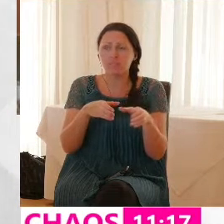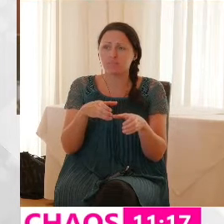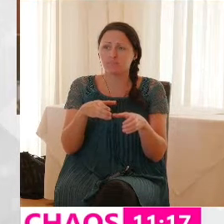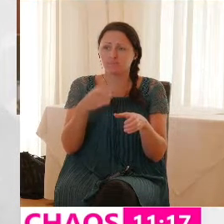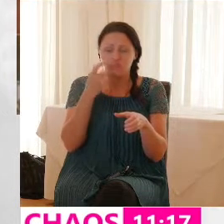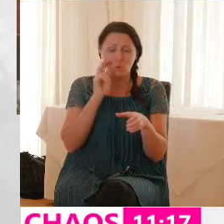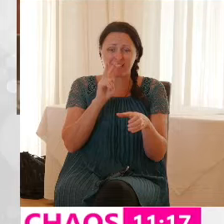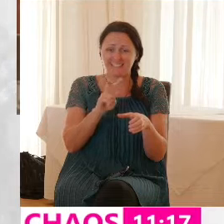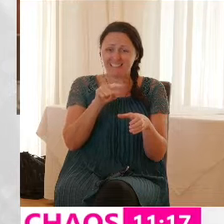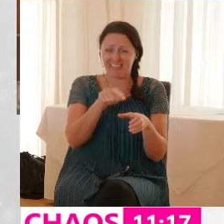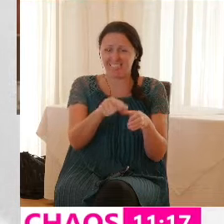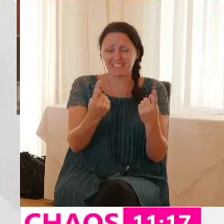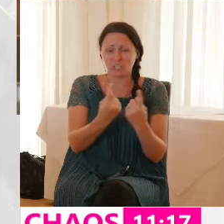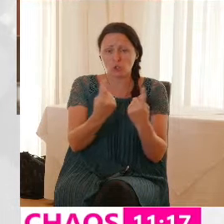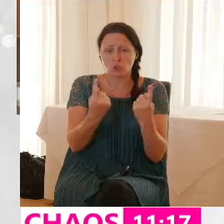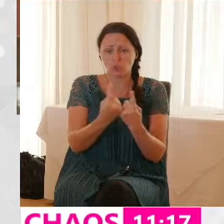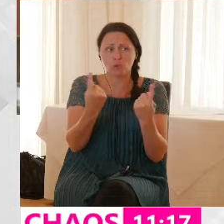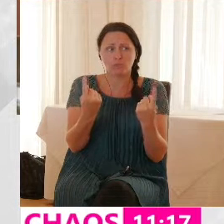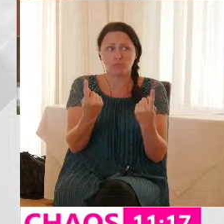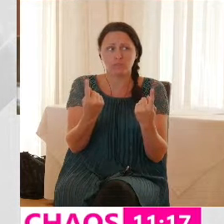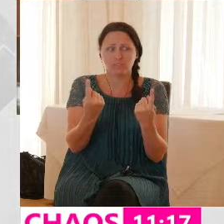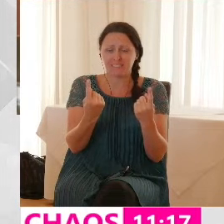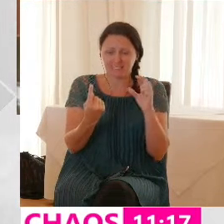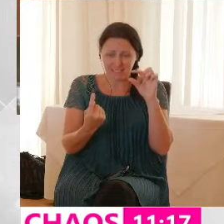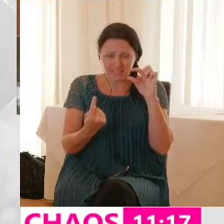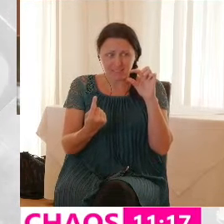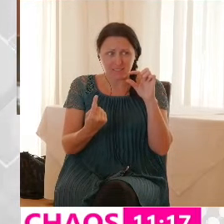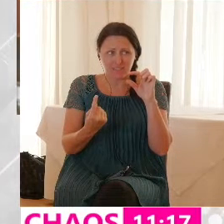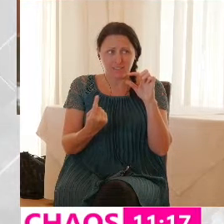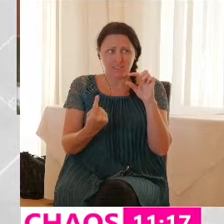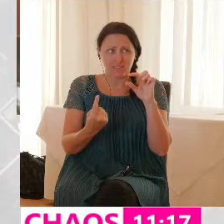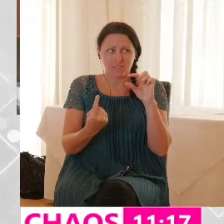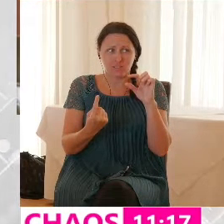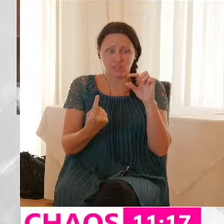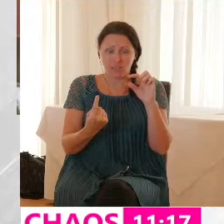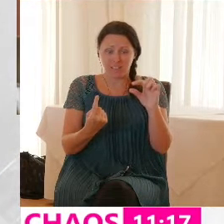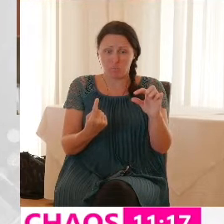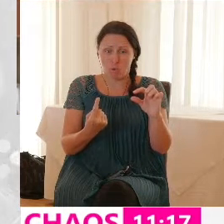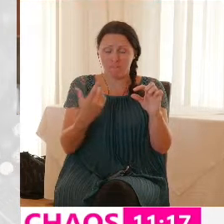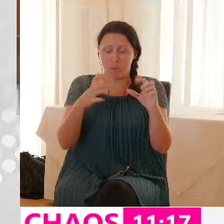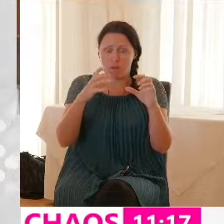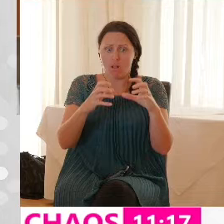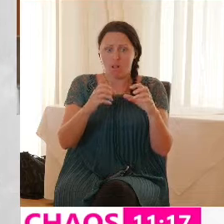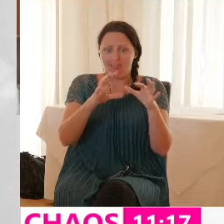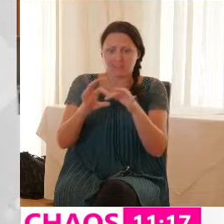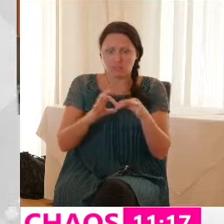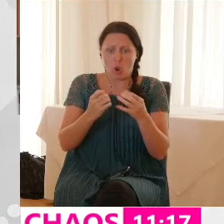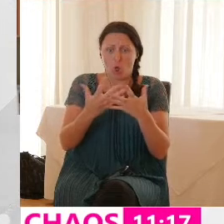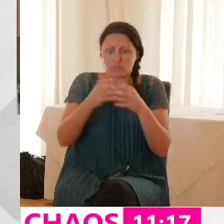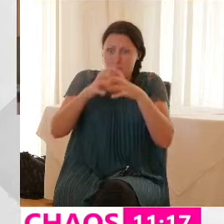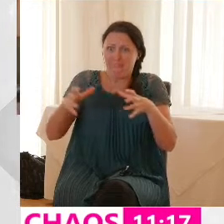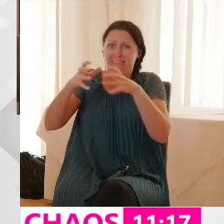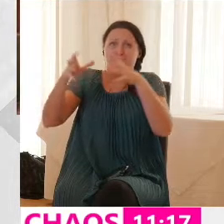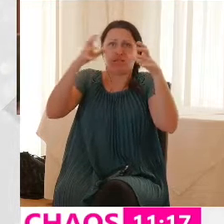people, is a small amount of a huge issues. And it leads to this,